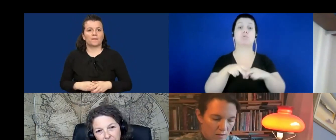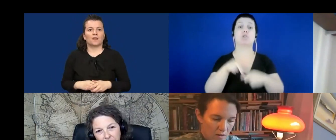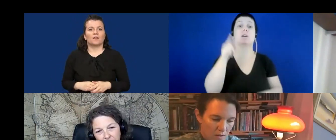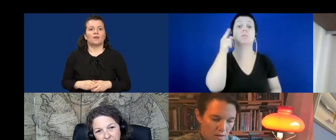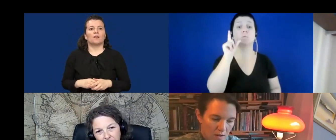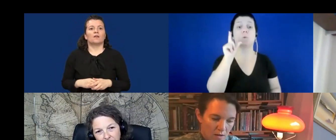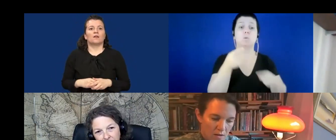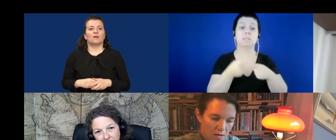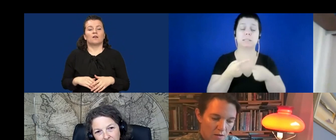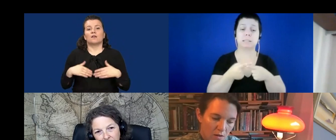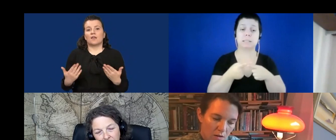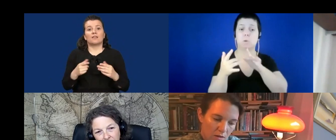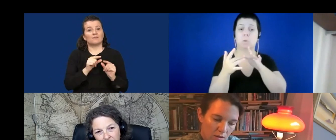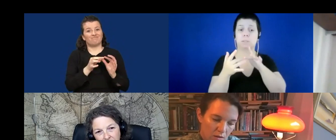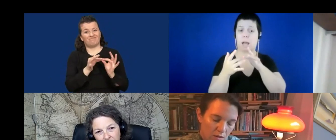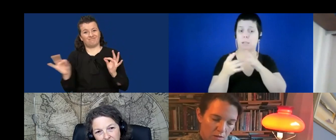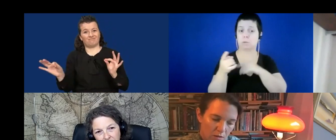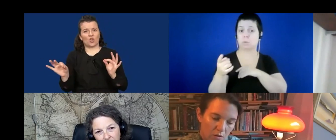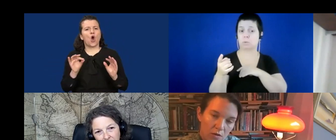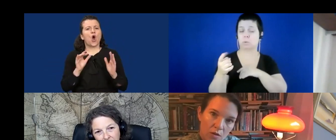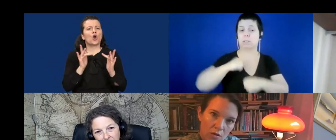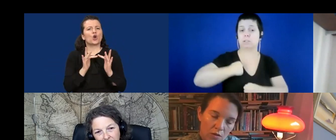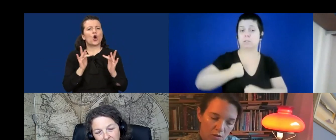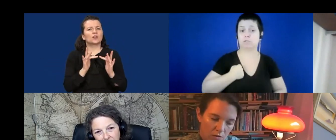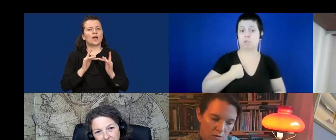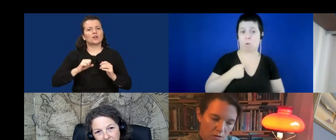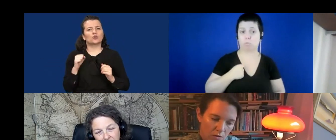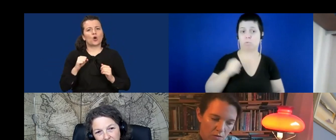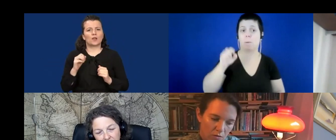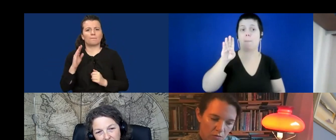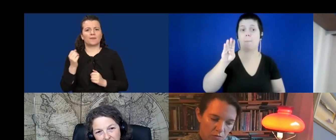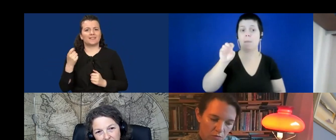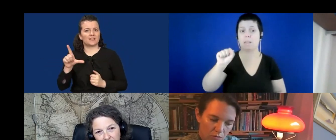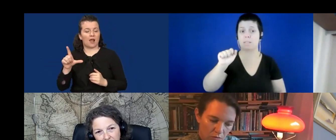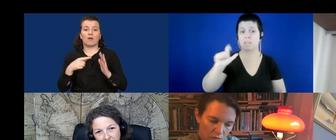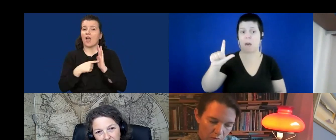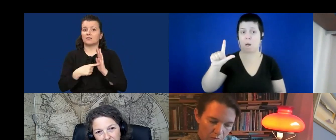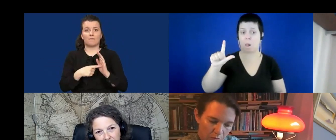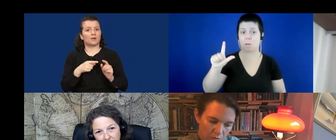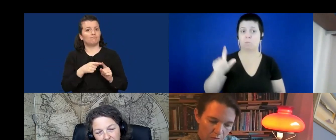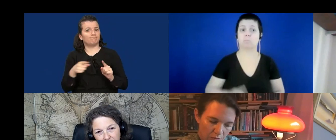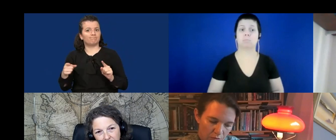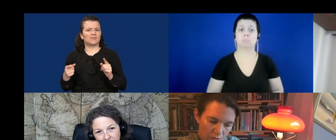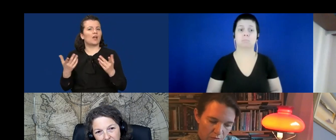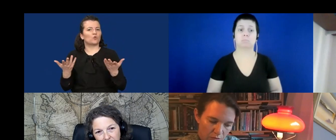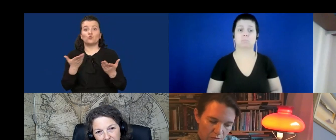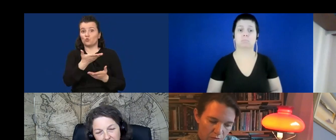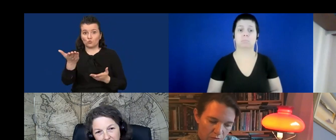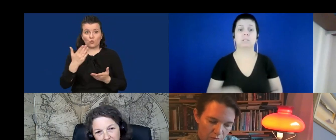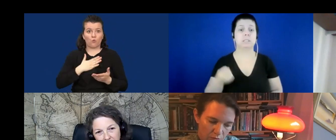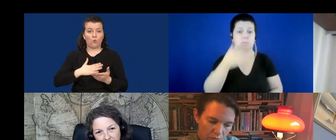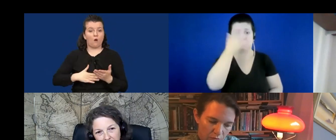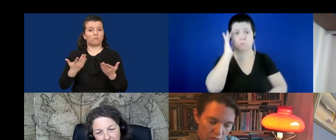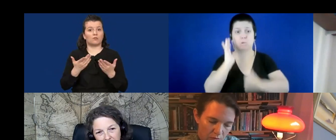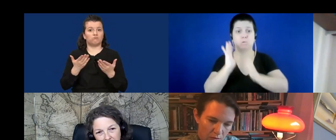Scotland BSL, which is a video relay service that enables BSL users, deaf